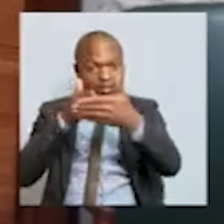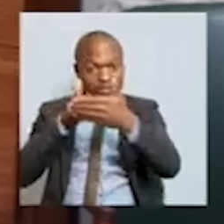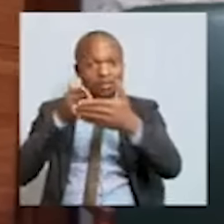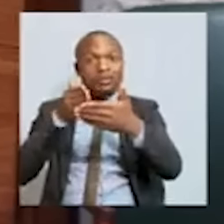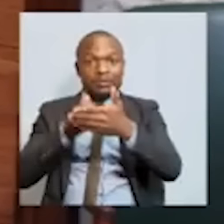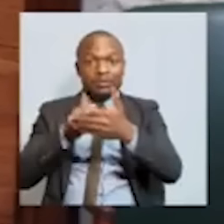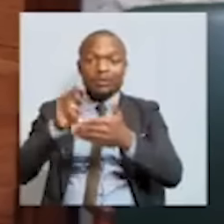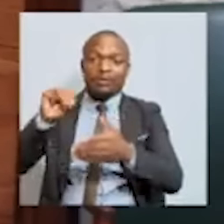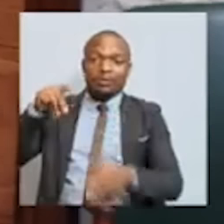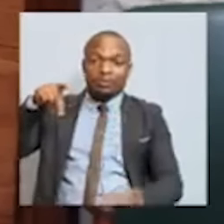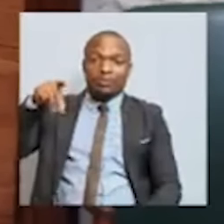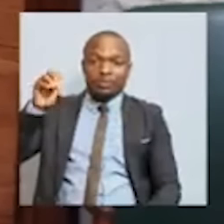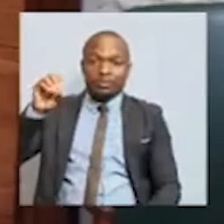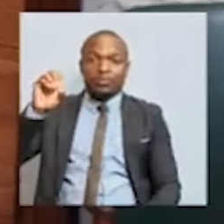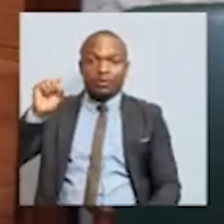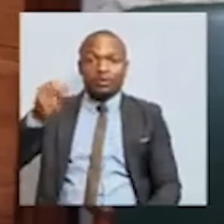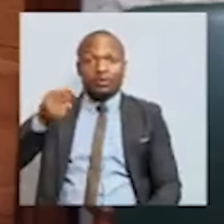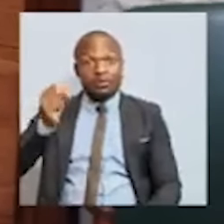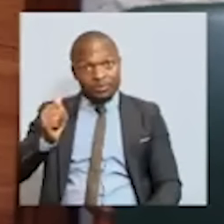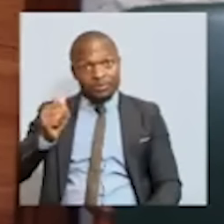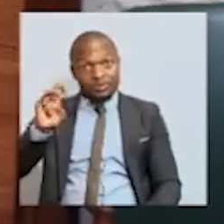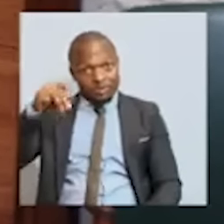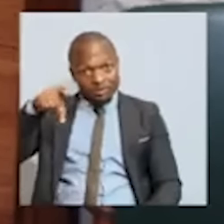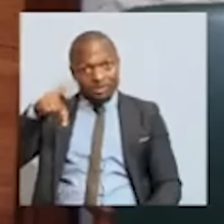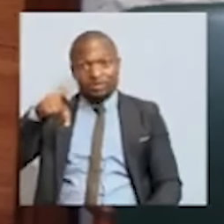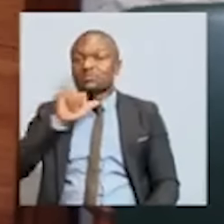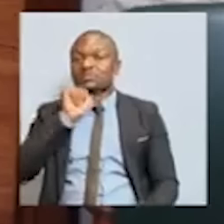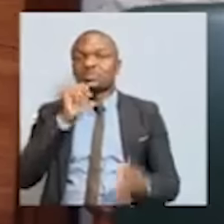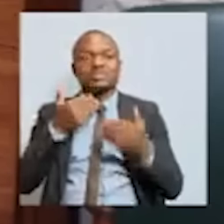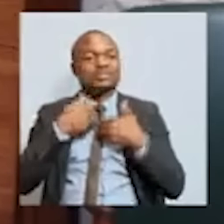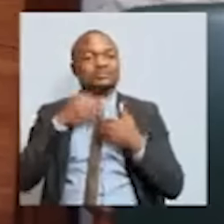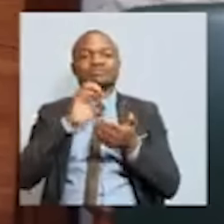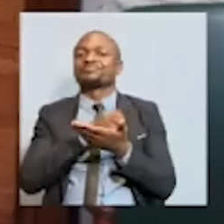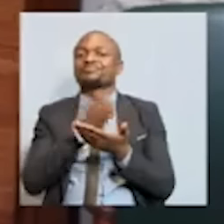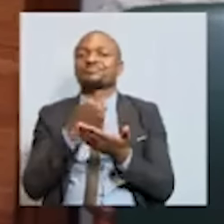Honorable M. Imposha MP had no evidence.